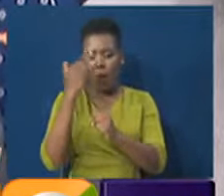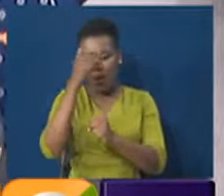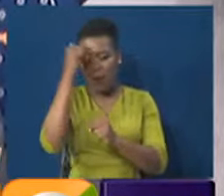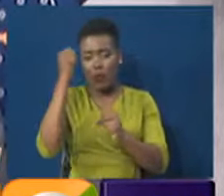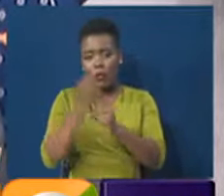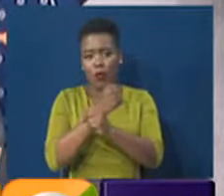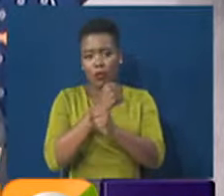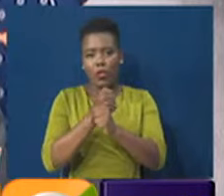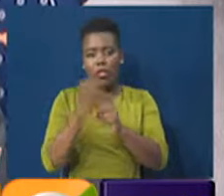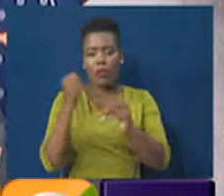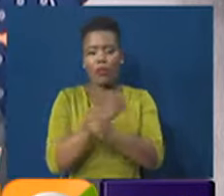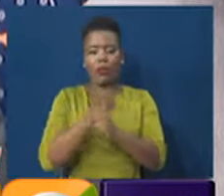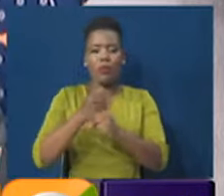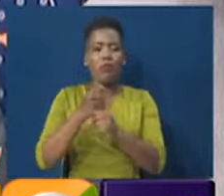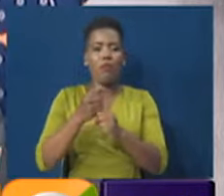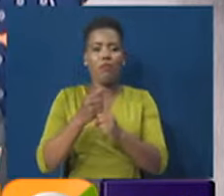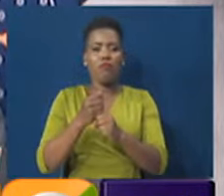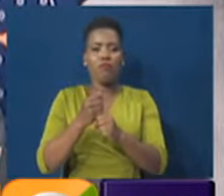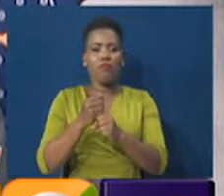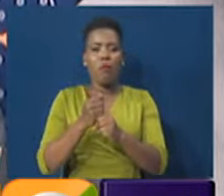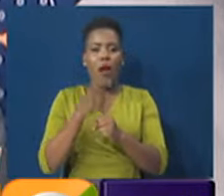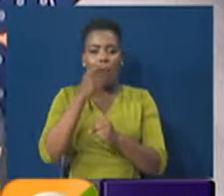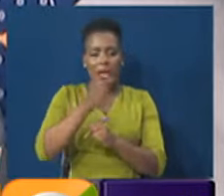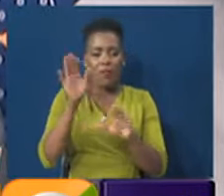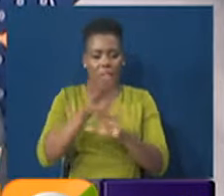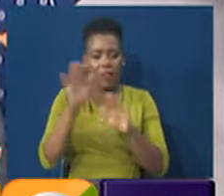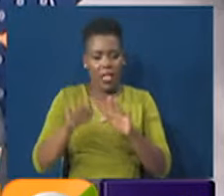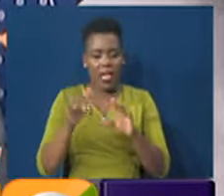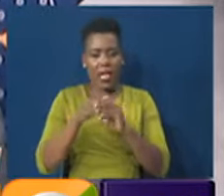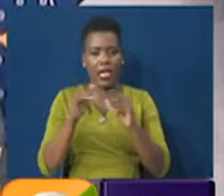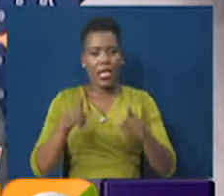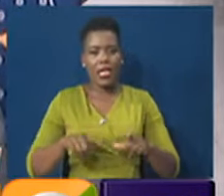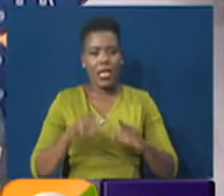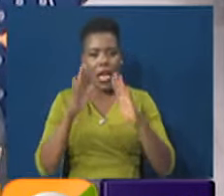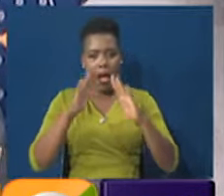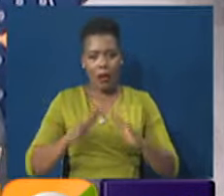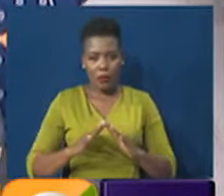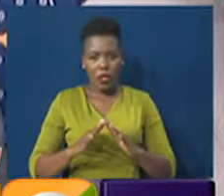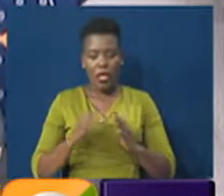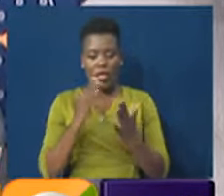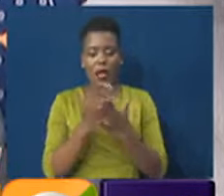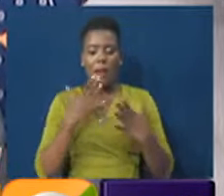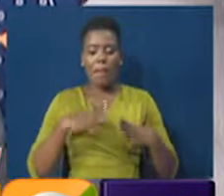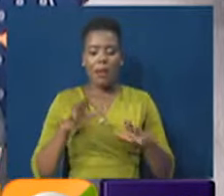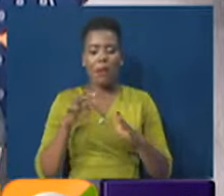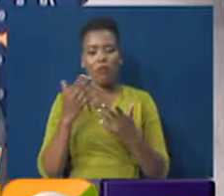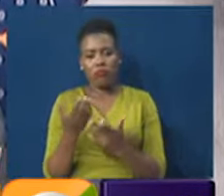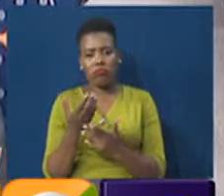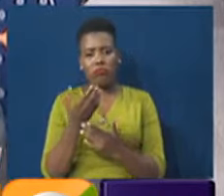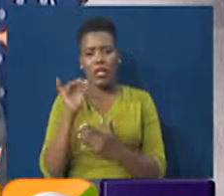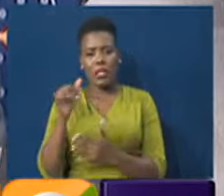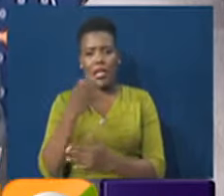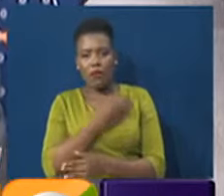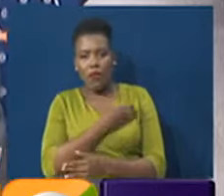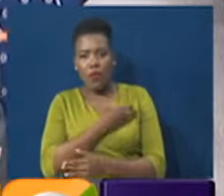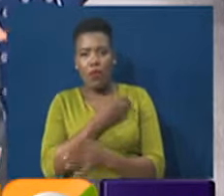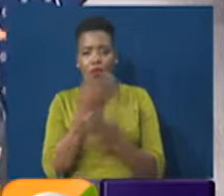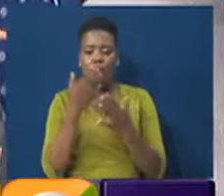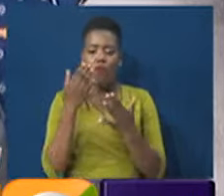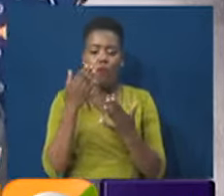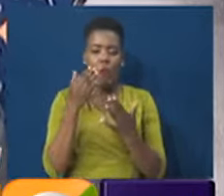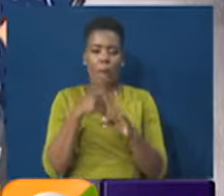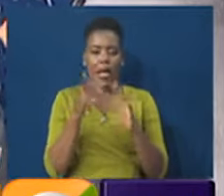the current cost of living. We're having situations where people who live on their own are now opening, sharing spaces so that they